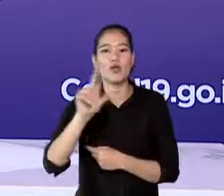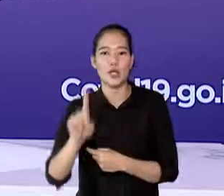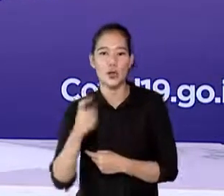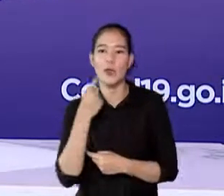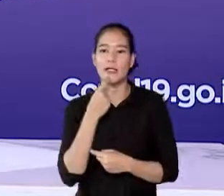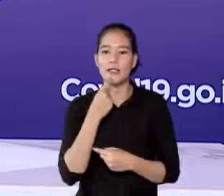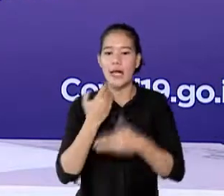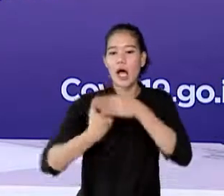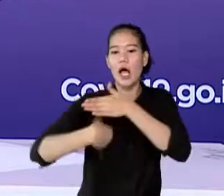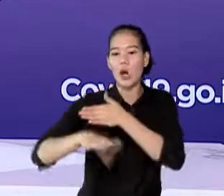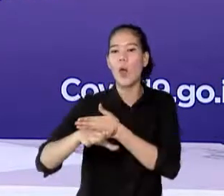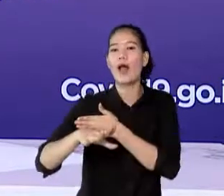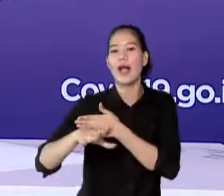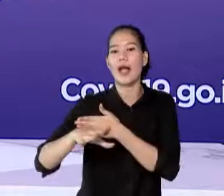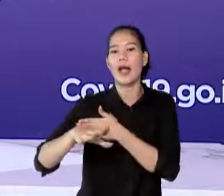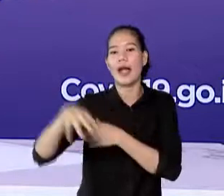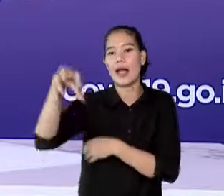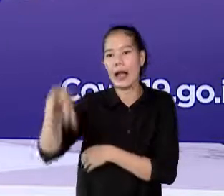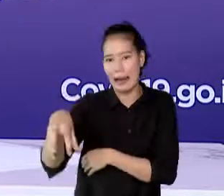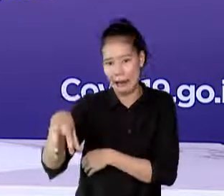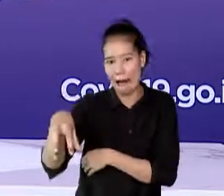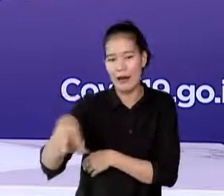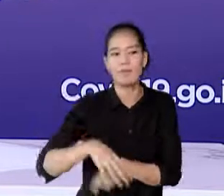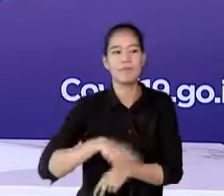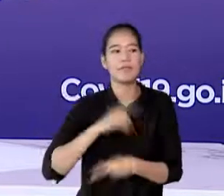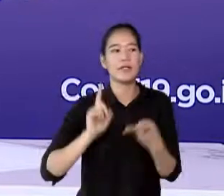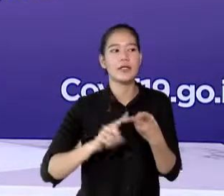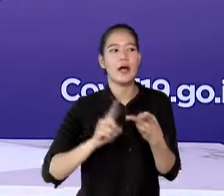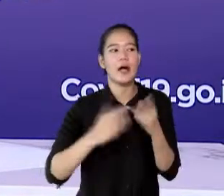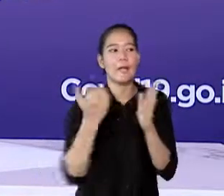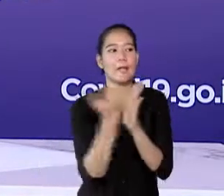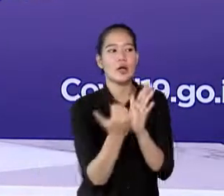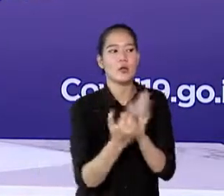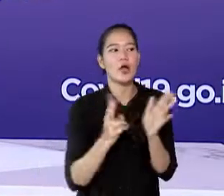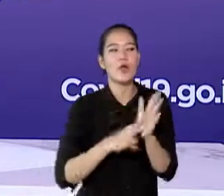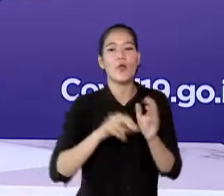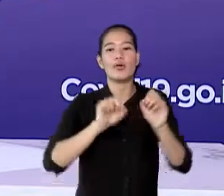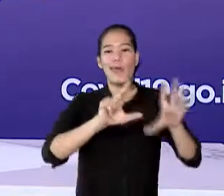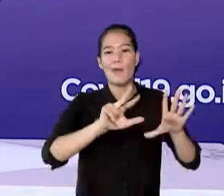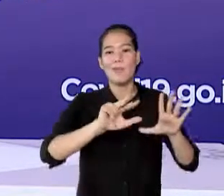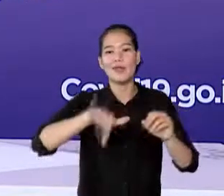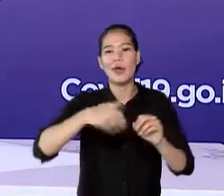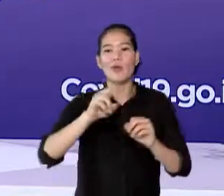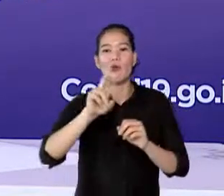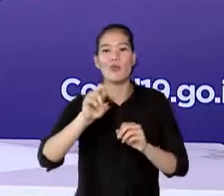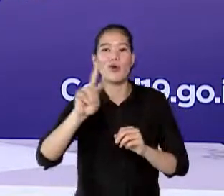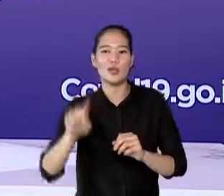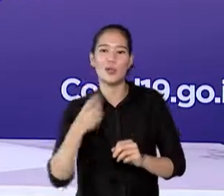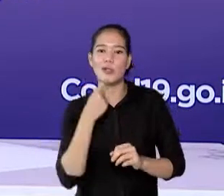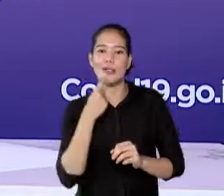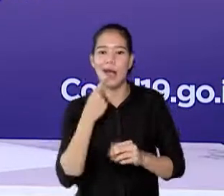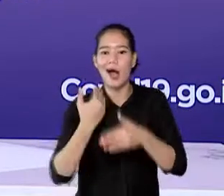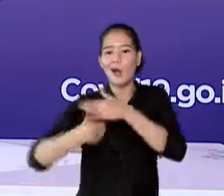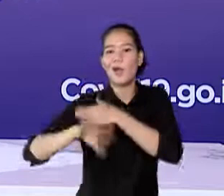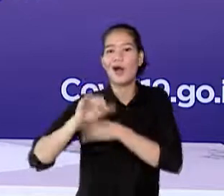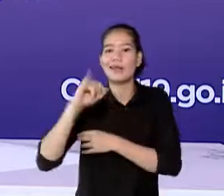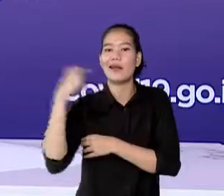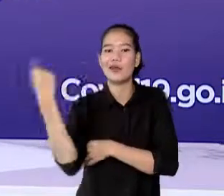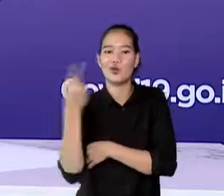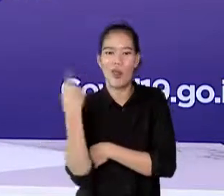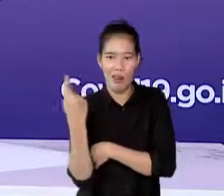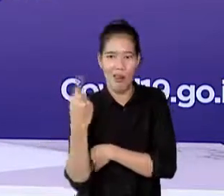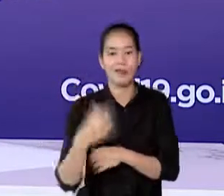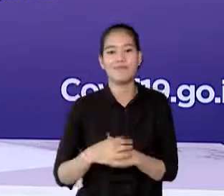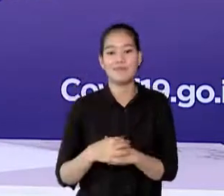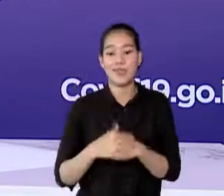domestic travel and Task Force Circular number 8 of 2021 for international travel. And